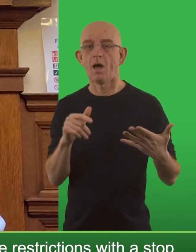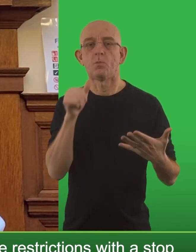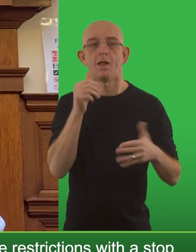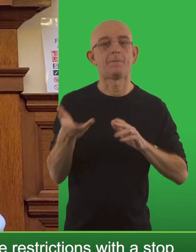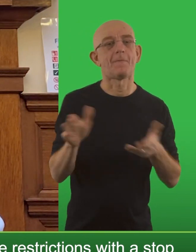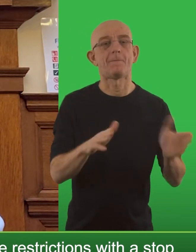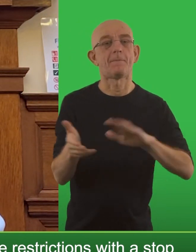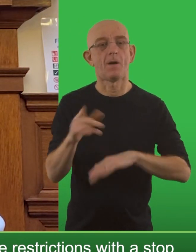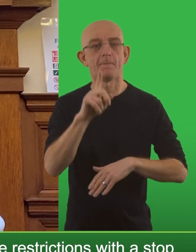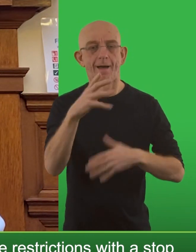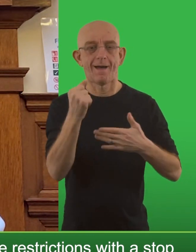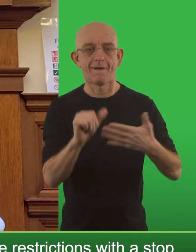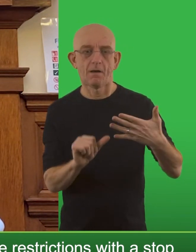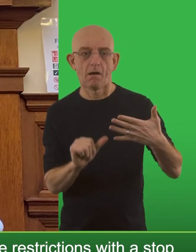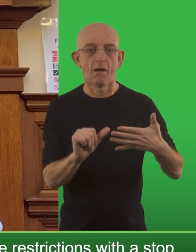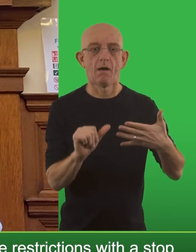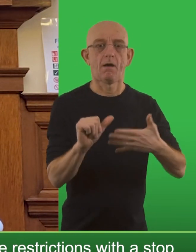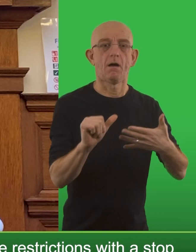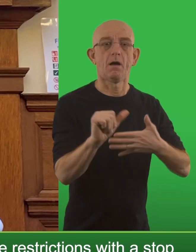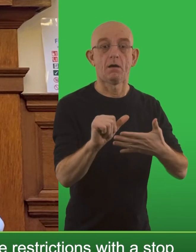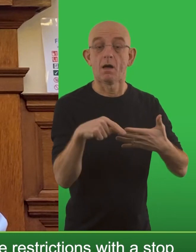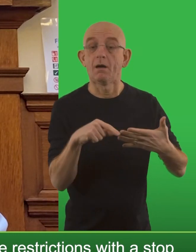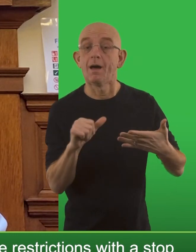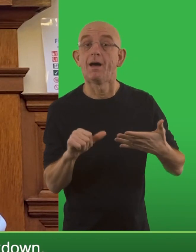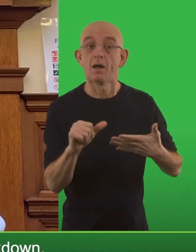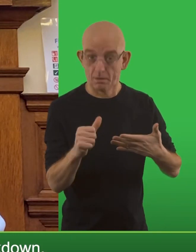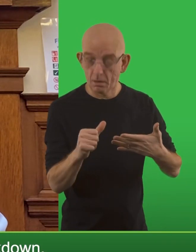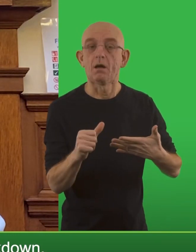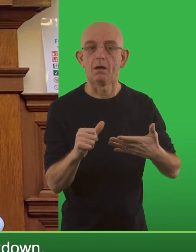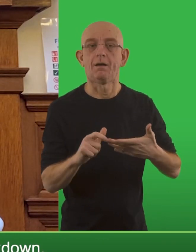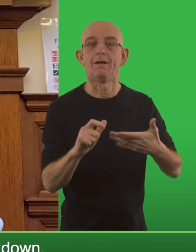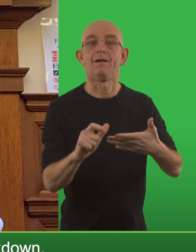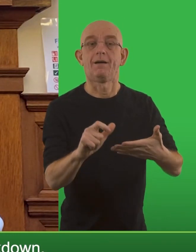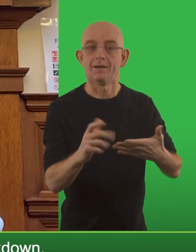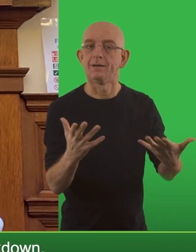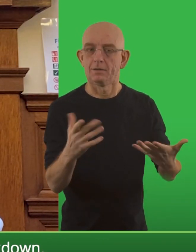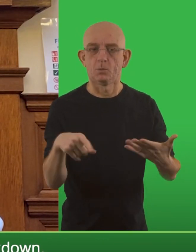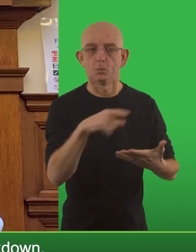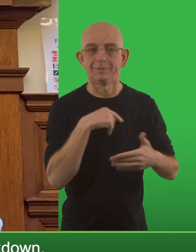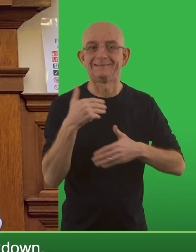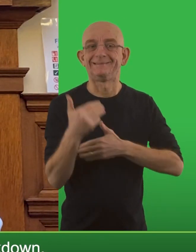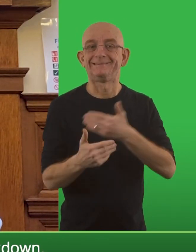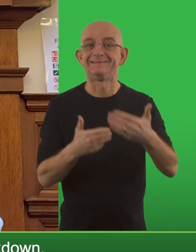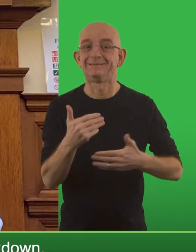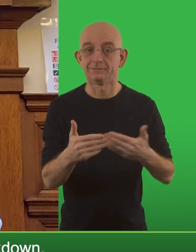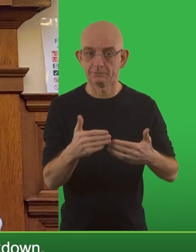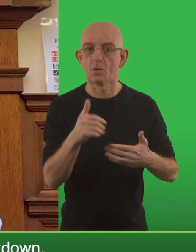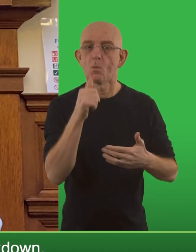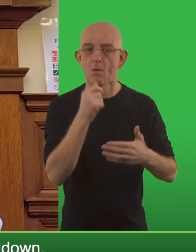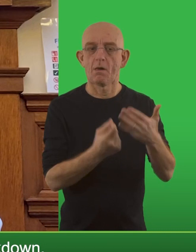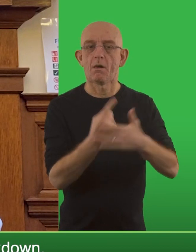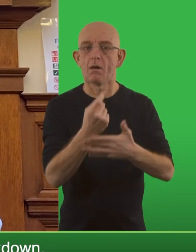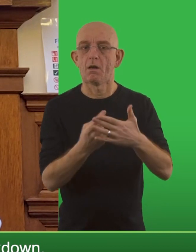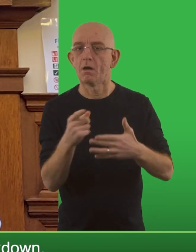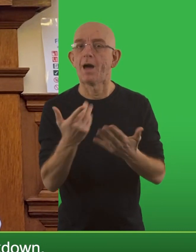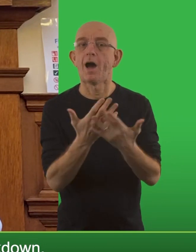every point. And you'll underscore the word cautious there. I think as we unpick the lockdown, there will likely be an increase